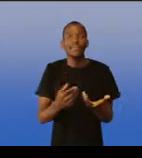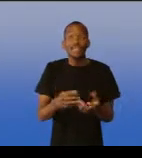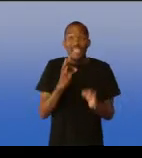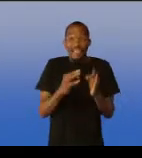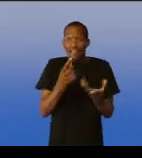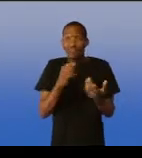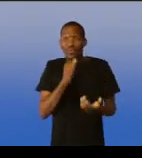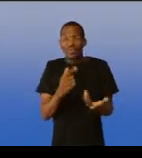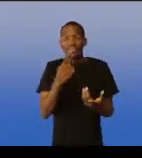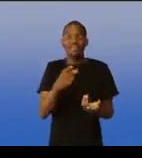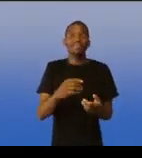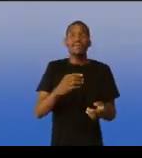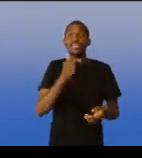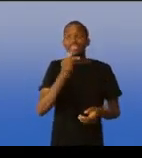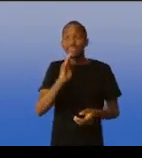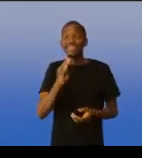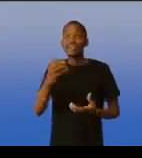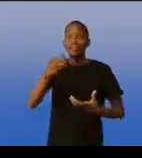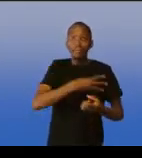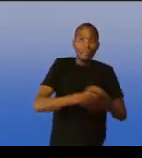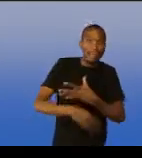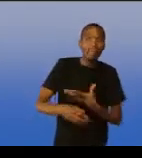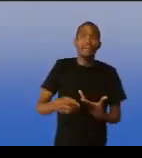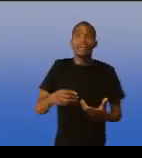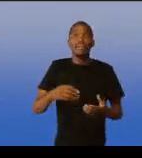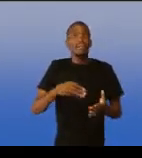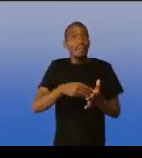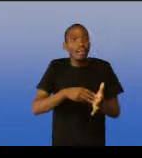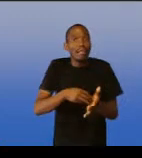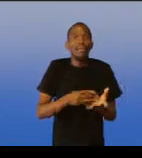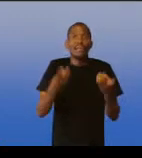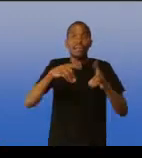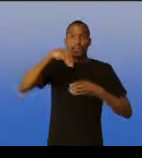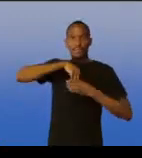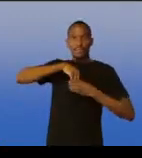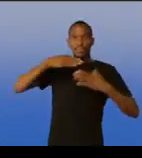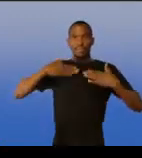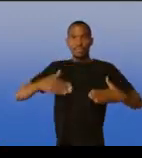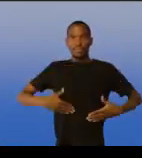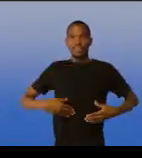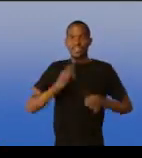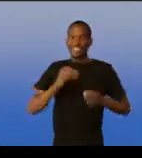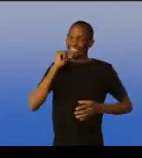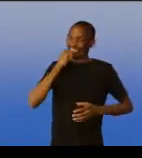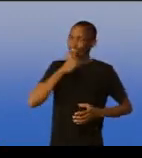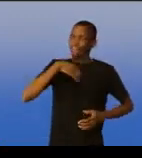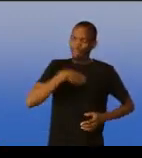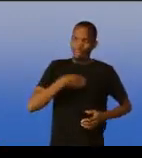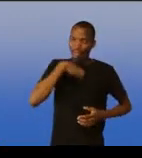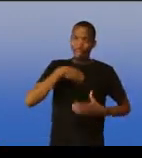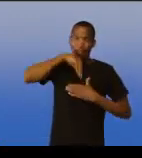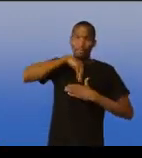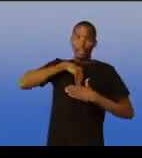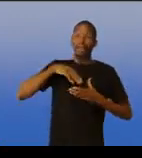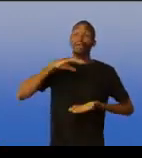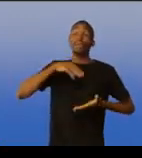TB, meningitis, infections of the brain. And those infections usually happen when somebody's really sick and the immune system is really